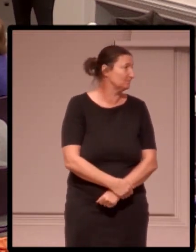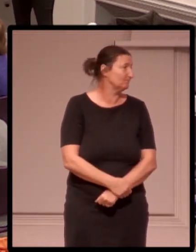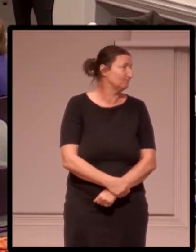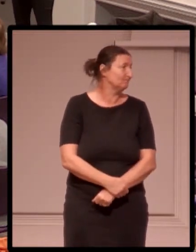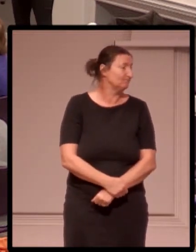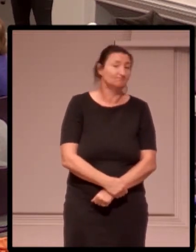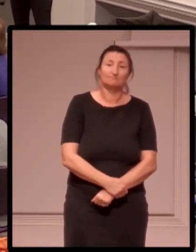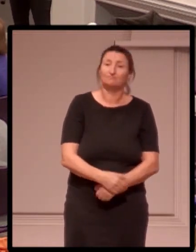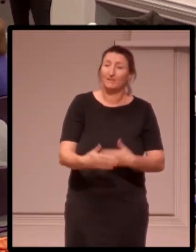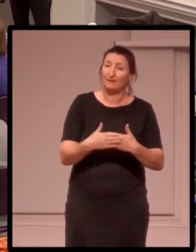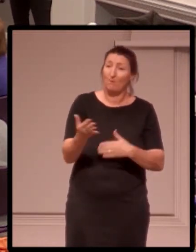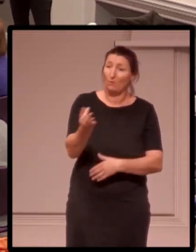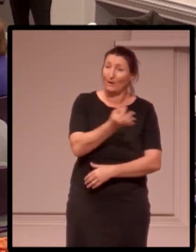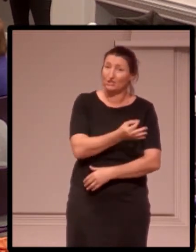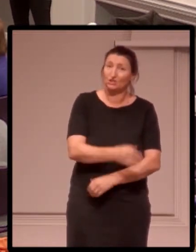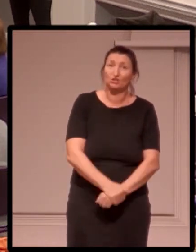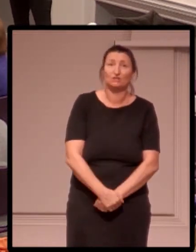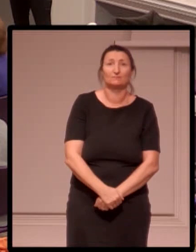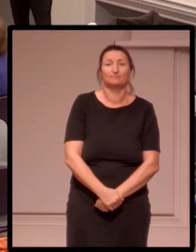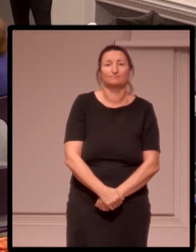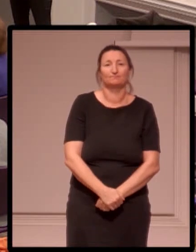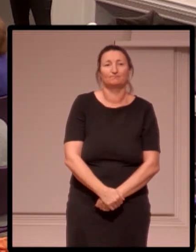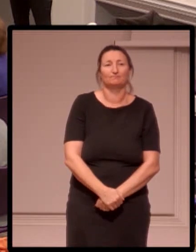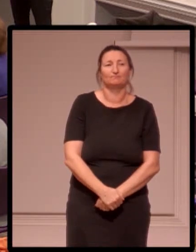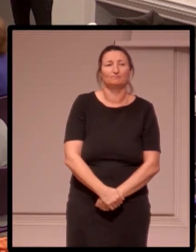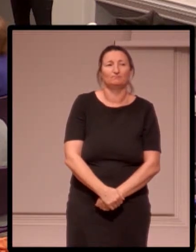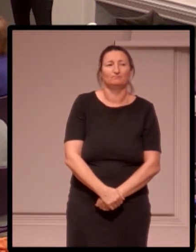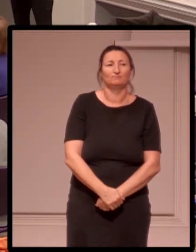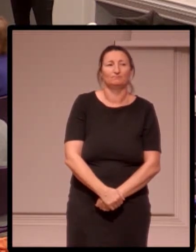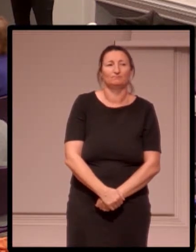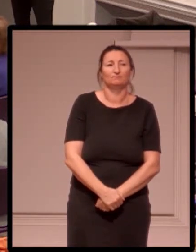well. Okay, any other questions from anyone?